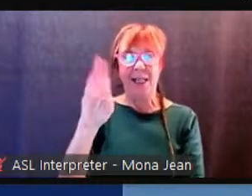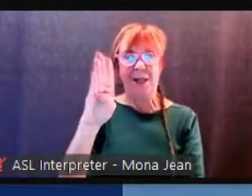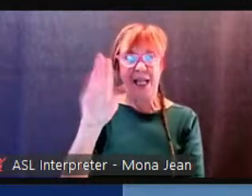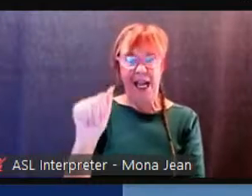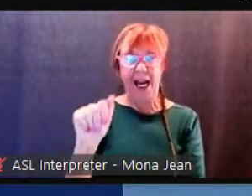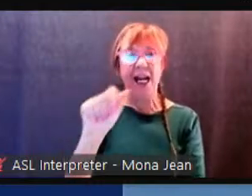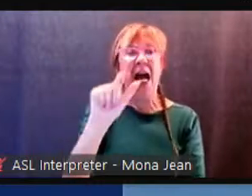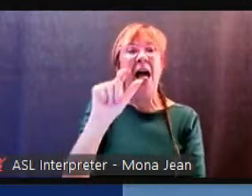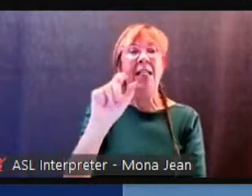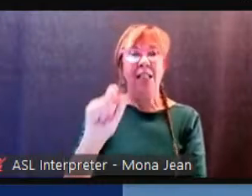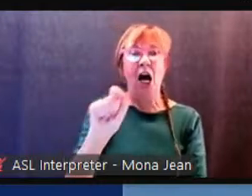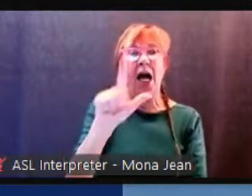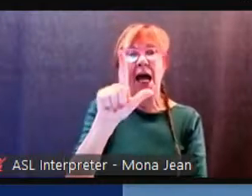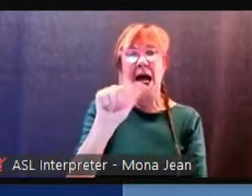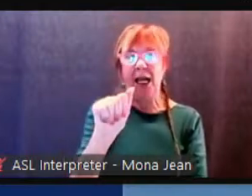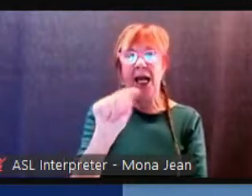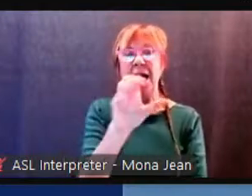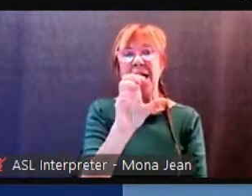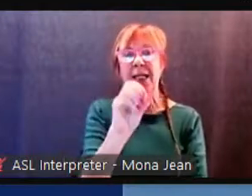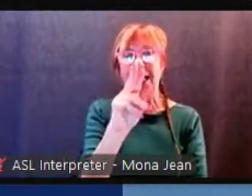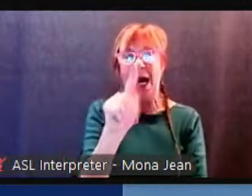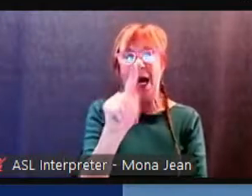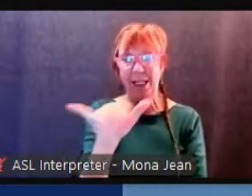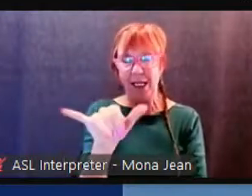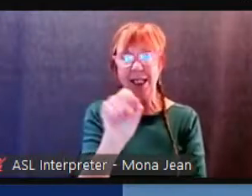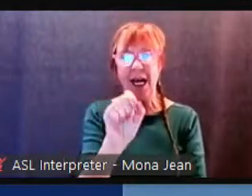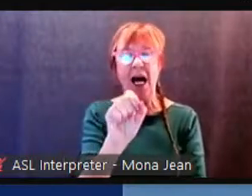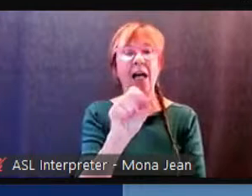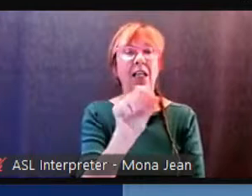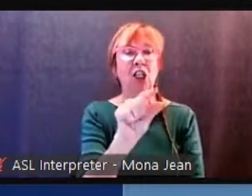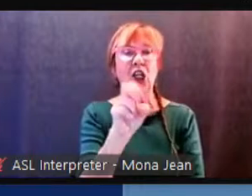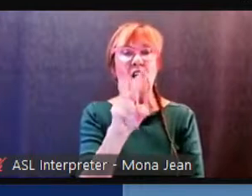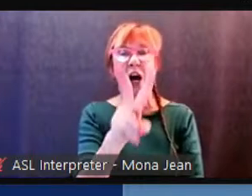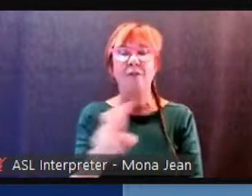complaints@dcba.lacounty.gov. You can visit us online at